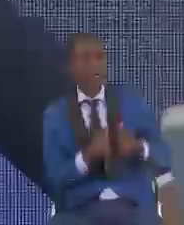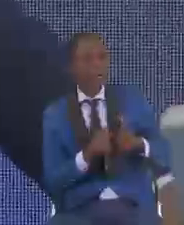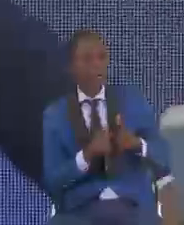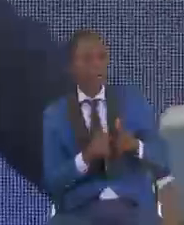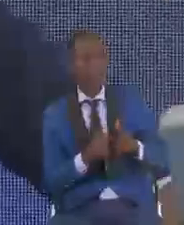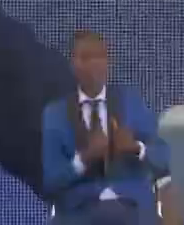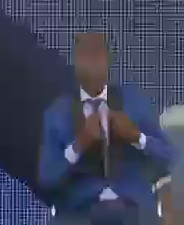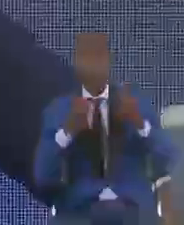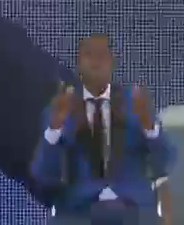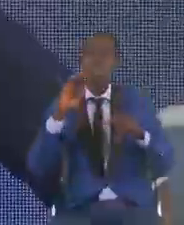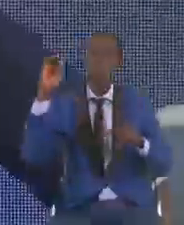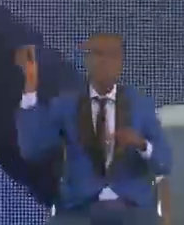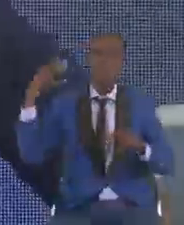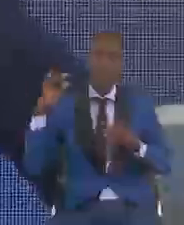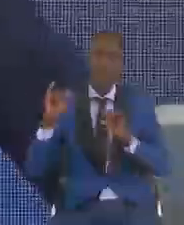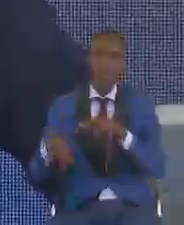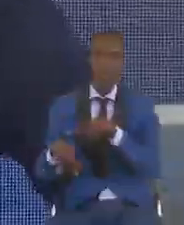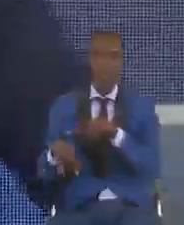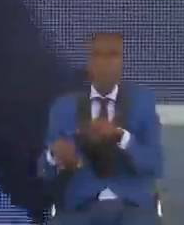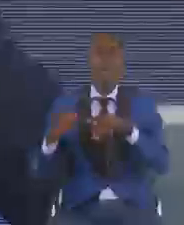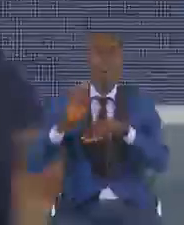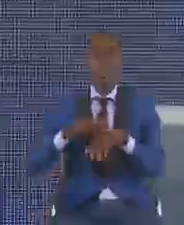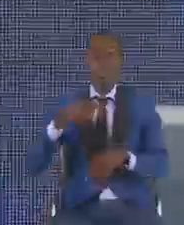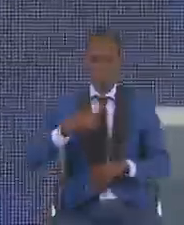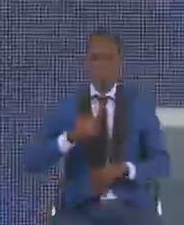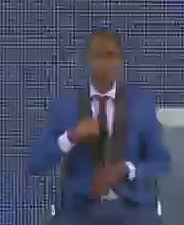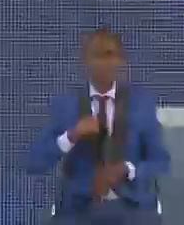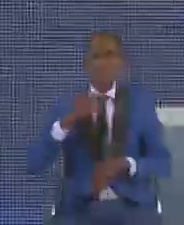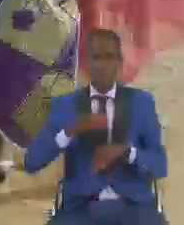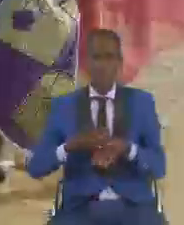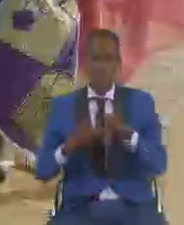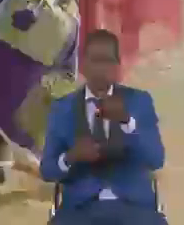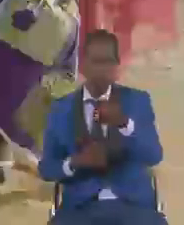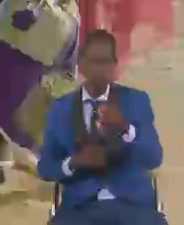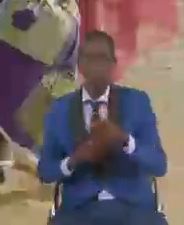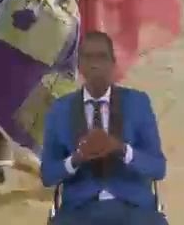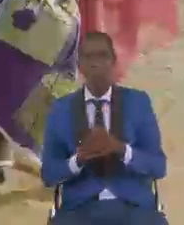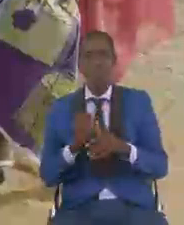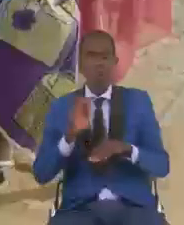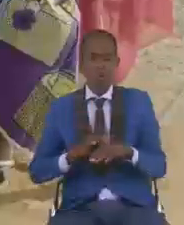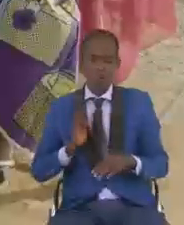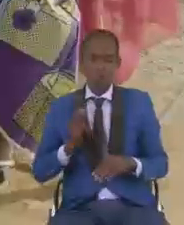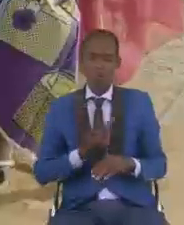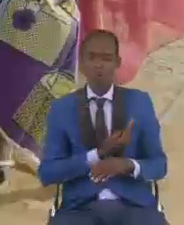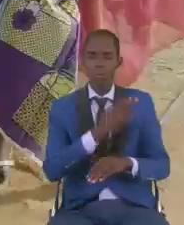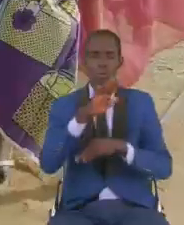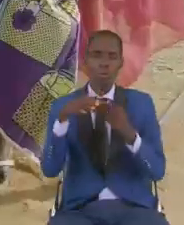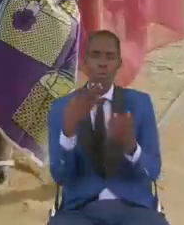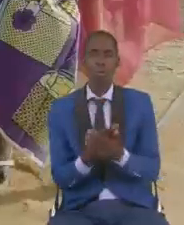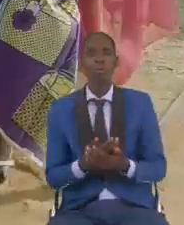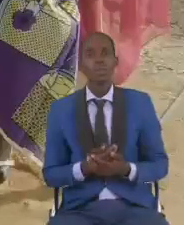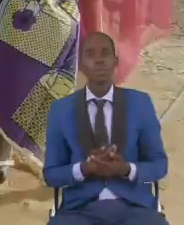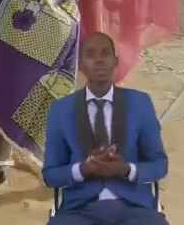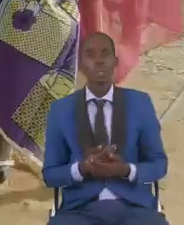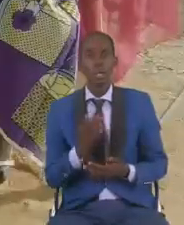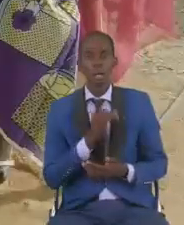Great grace upon me, upon you, upon us all. I